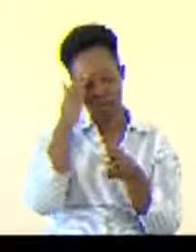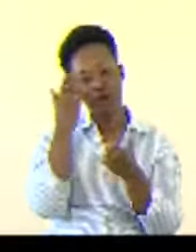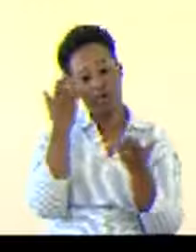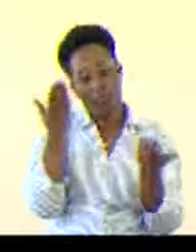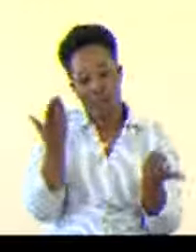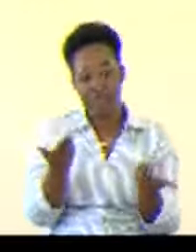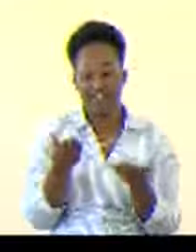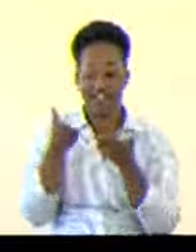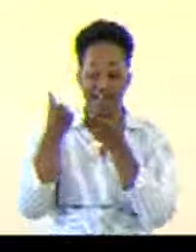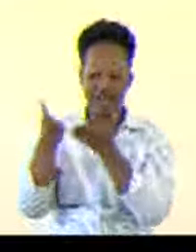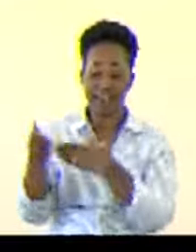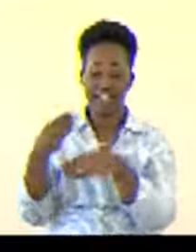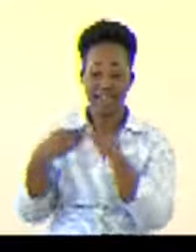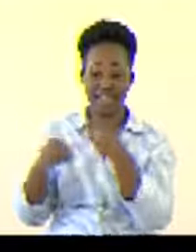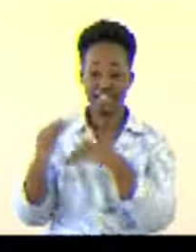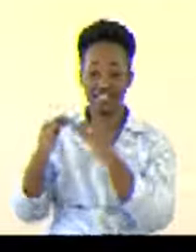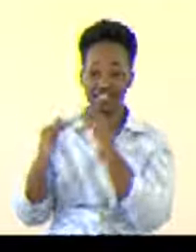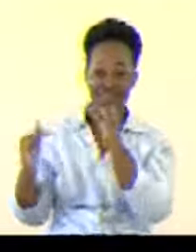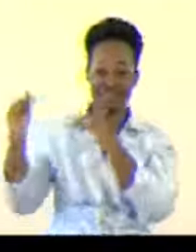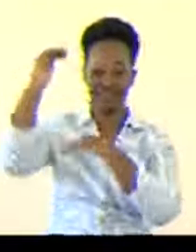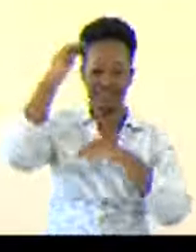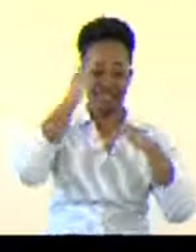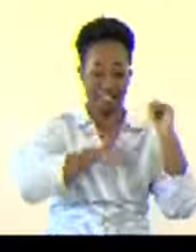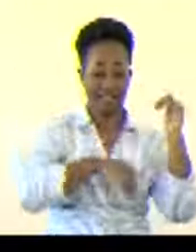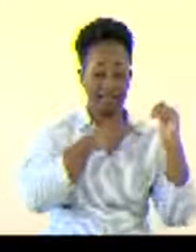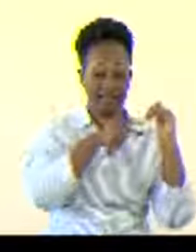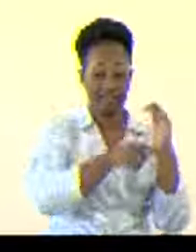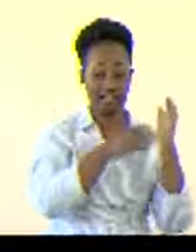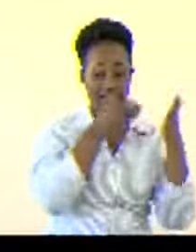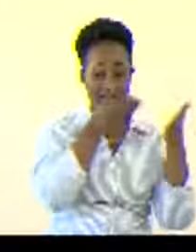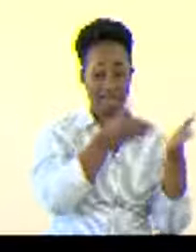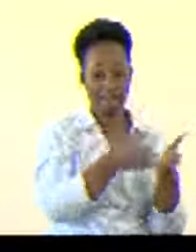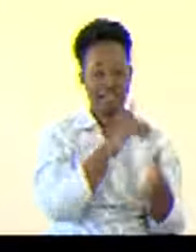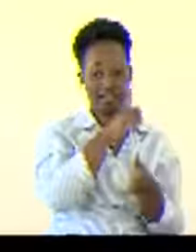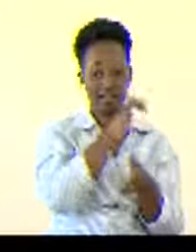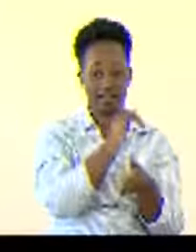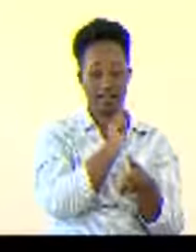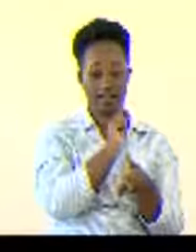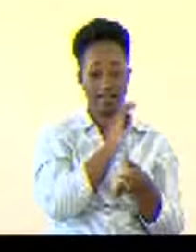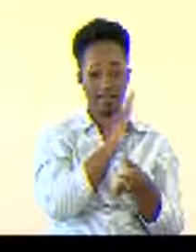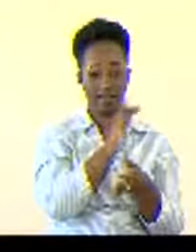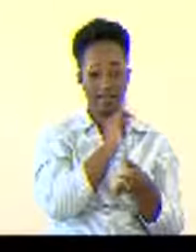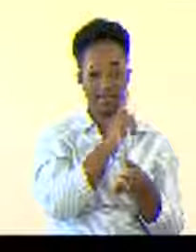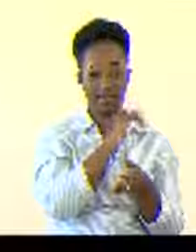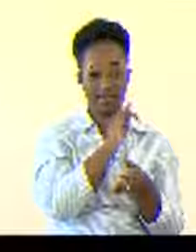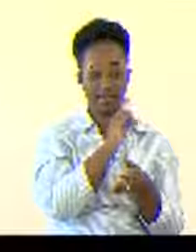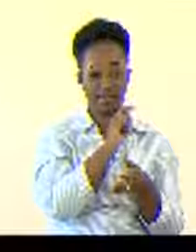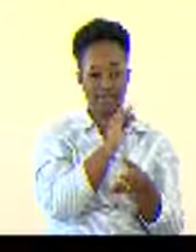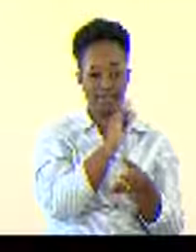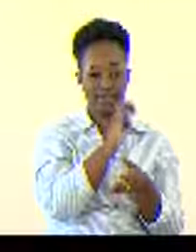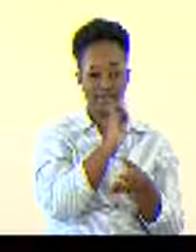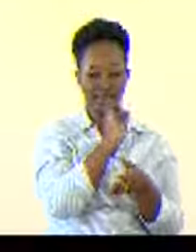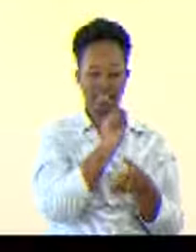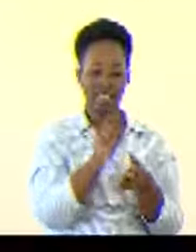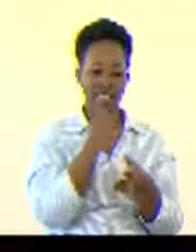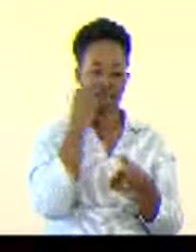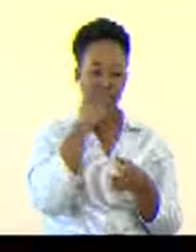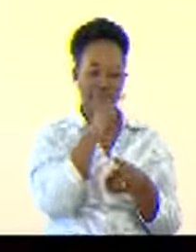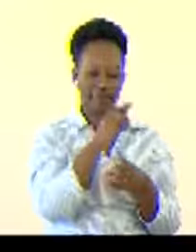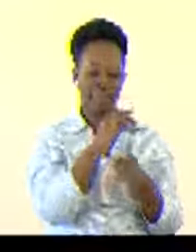greater than current liabilities. What does that one mean? If current liabilities are less than current assets, what does that one